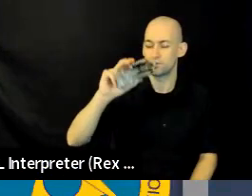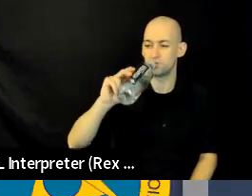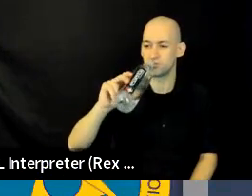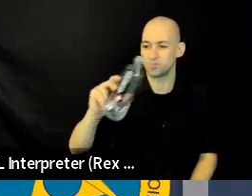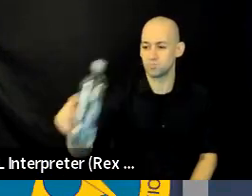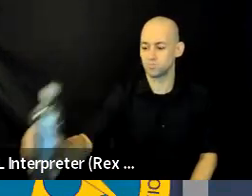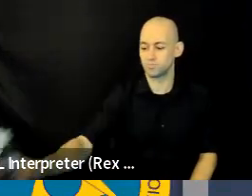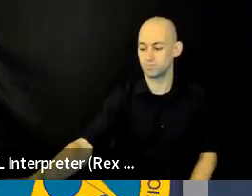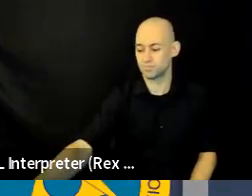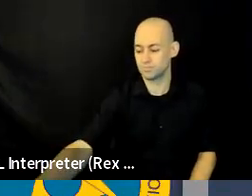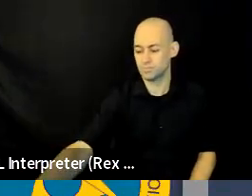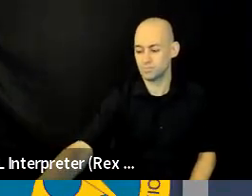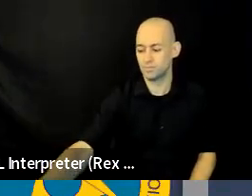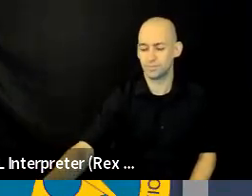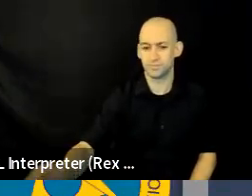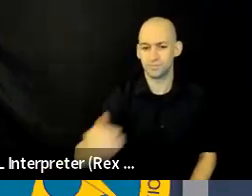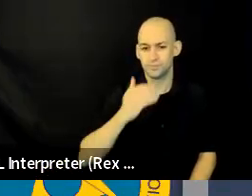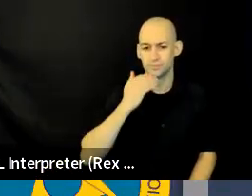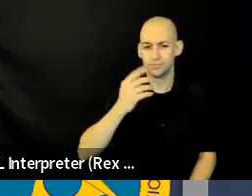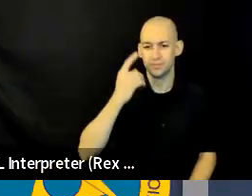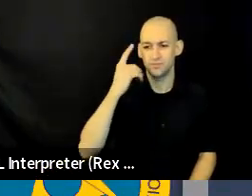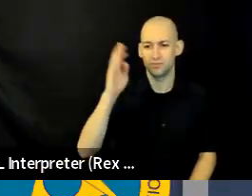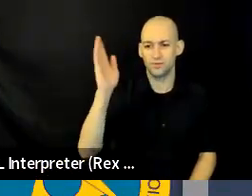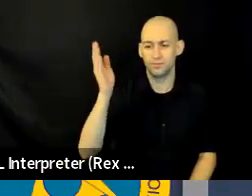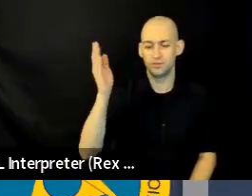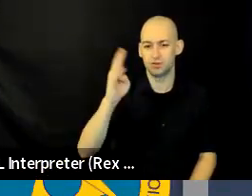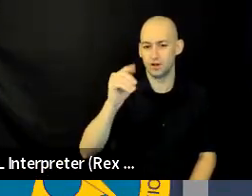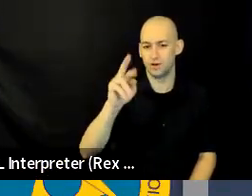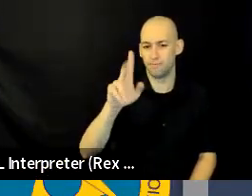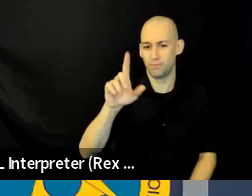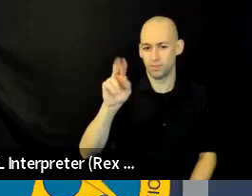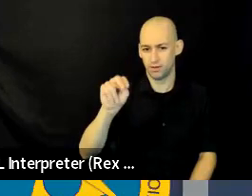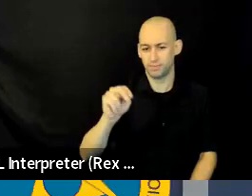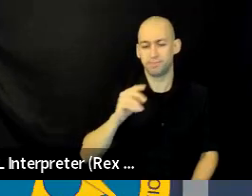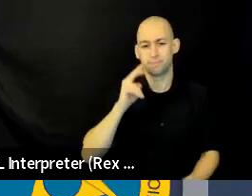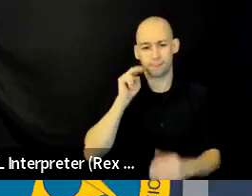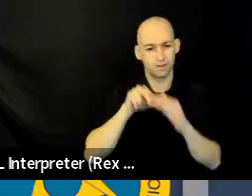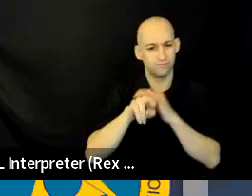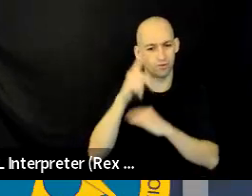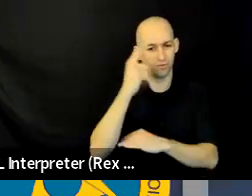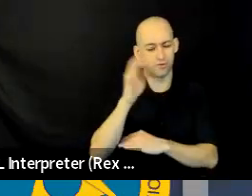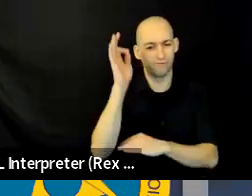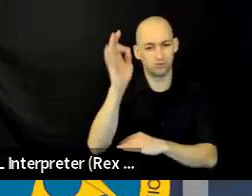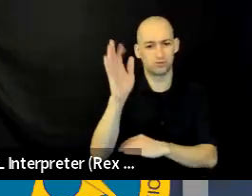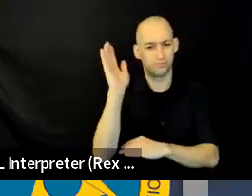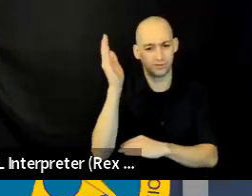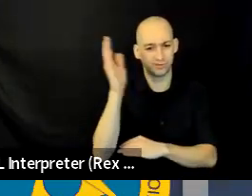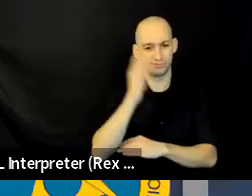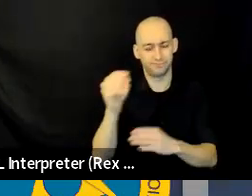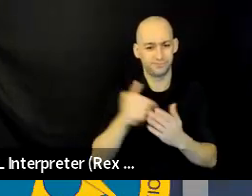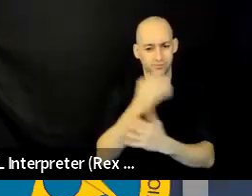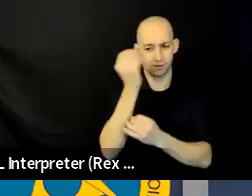Amen. Thank you for that presentation, Marlon, and looking forward to future presentations and updates as you go through the